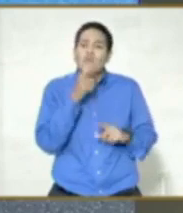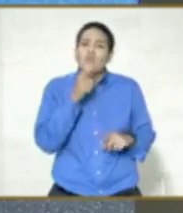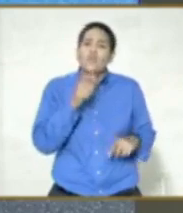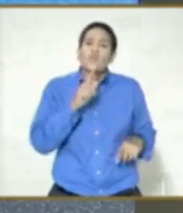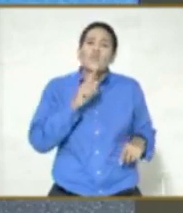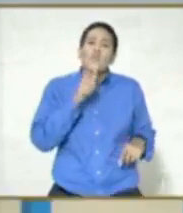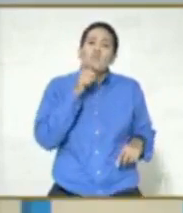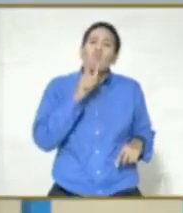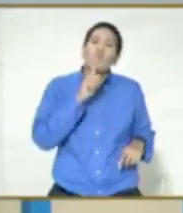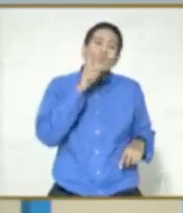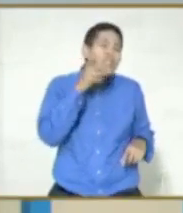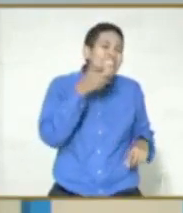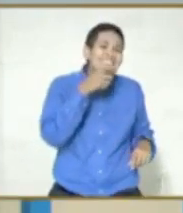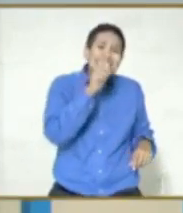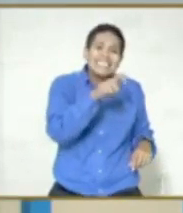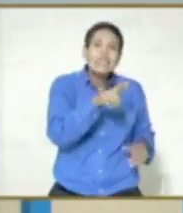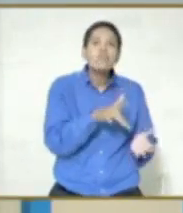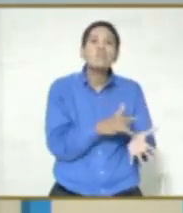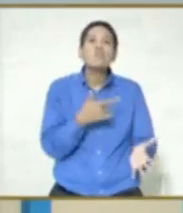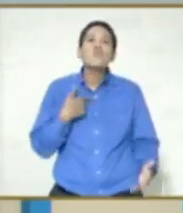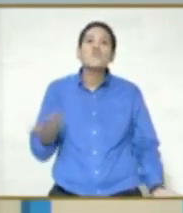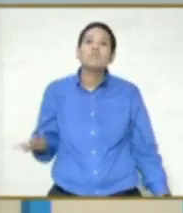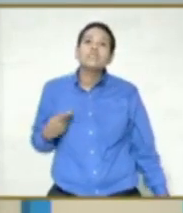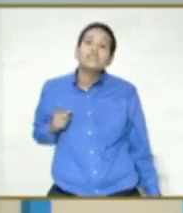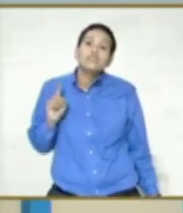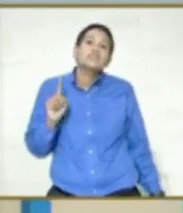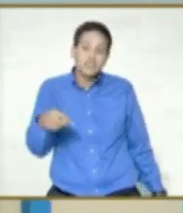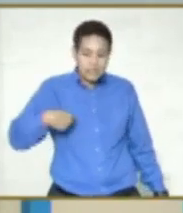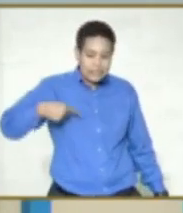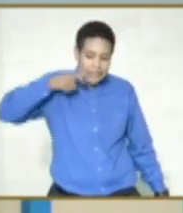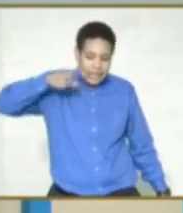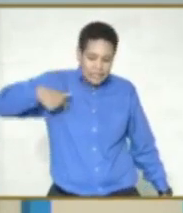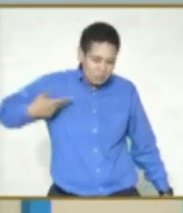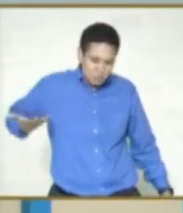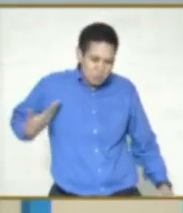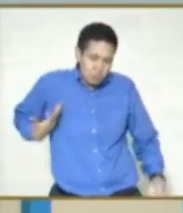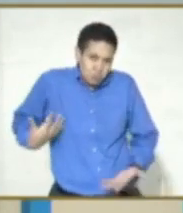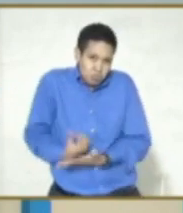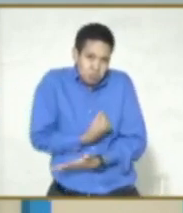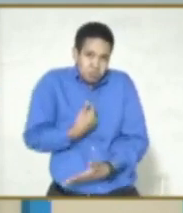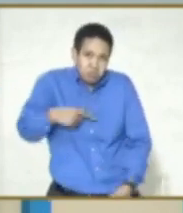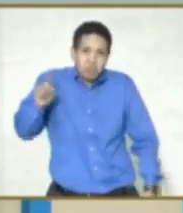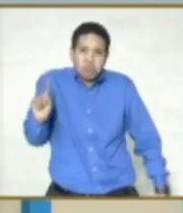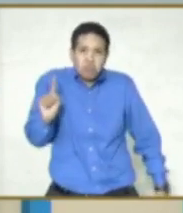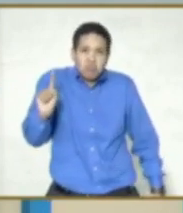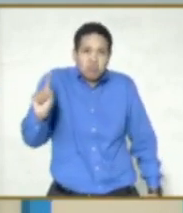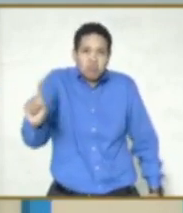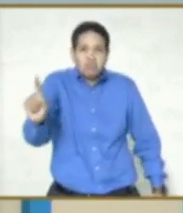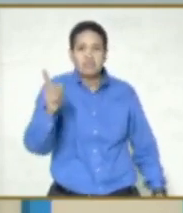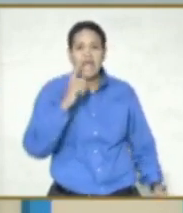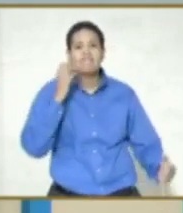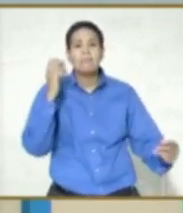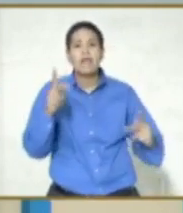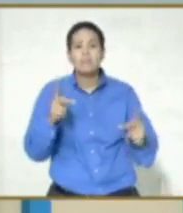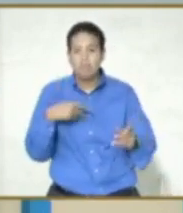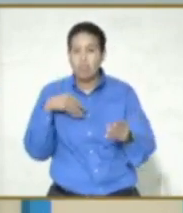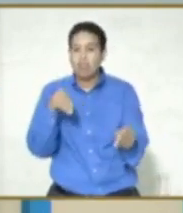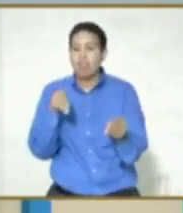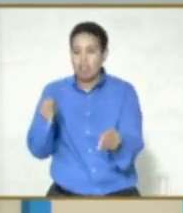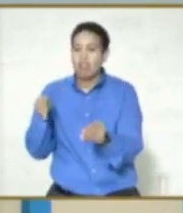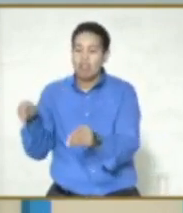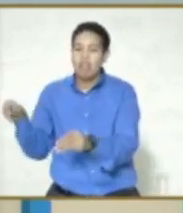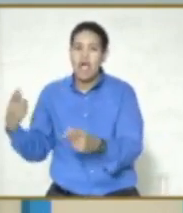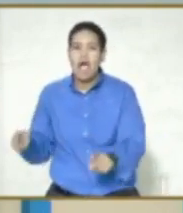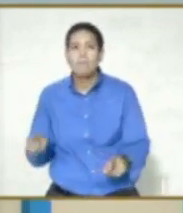need will take advantage of it, and then it becomes a situation where we have so many persons that we are catering for. But it's